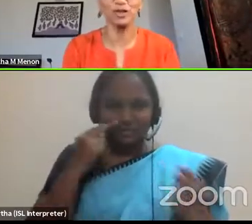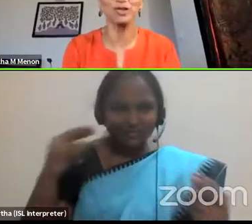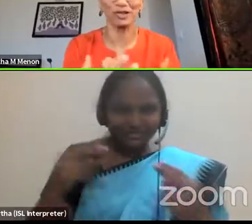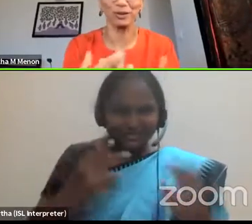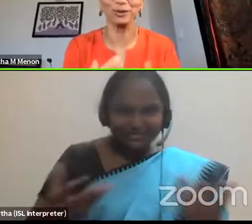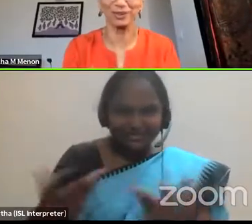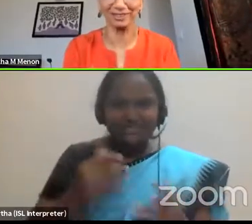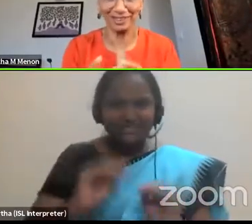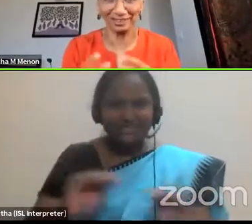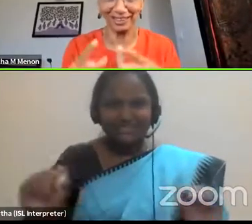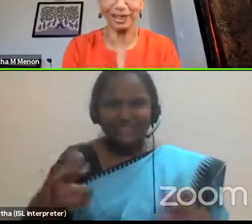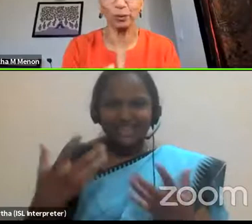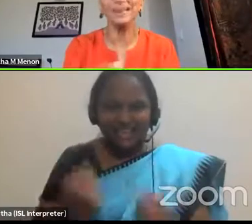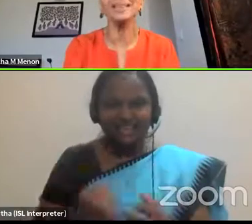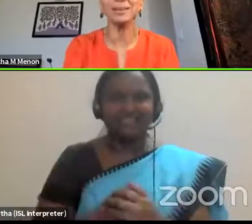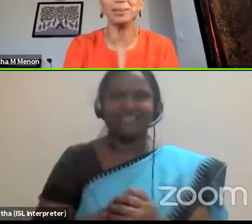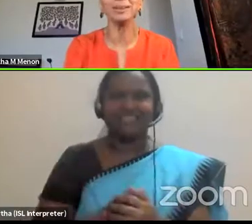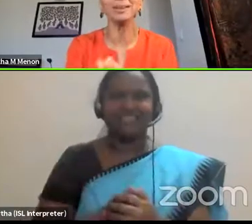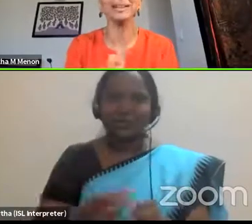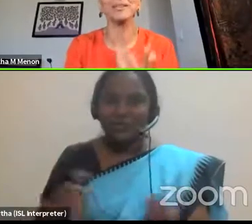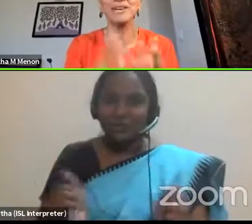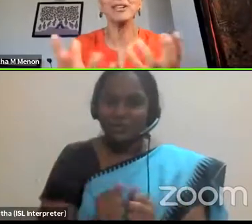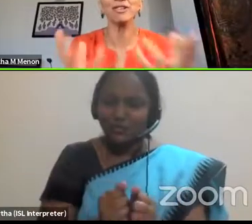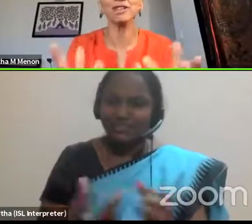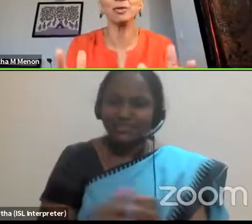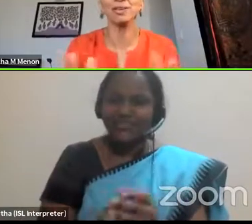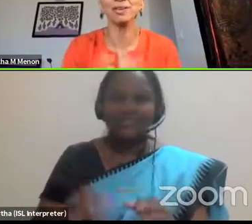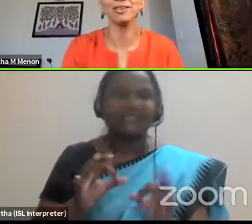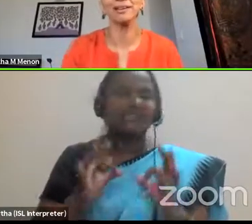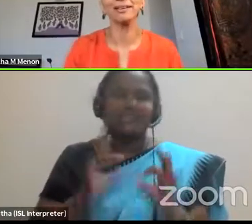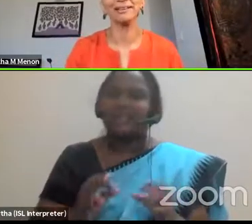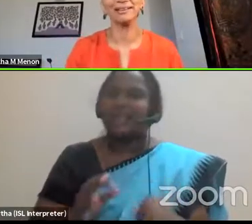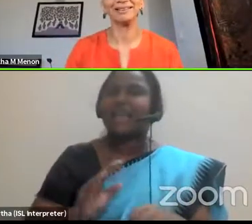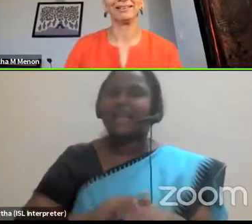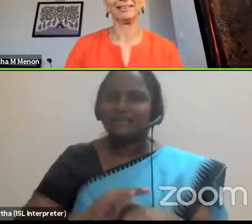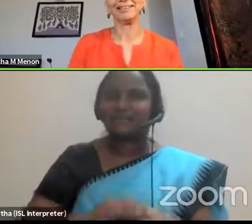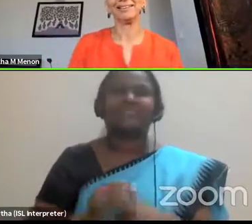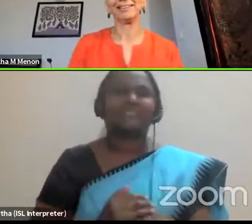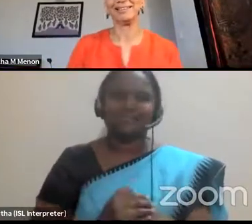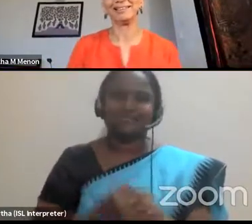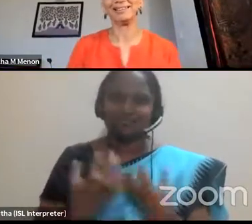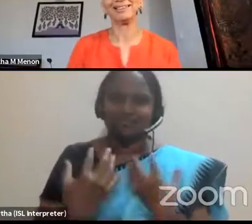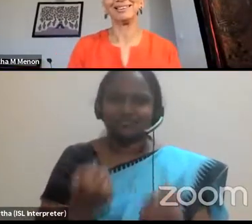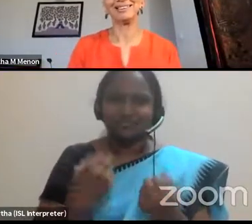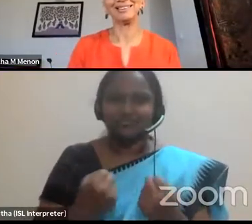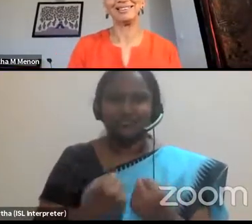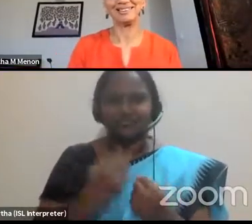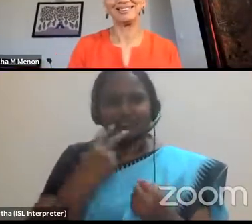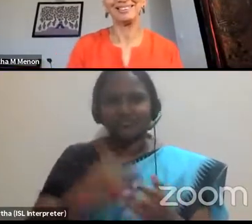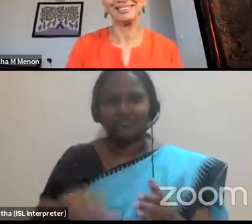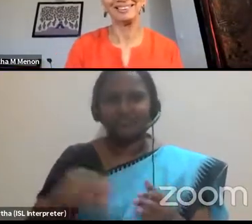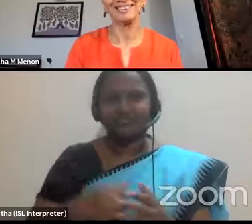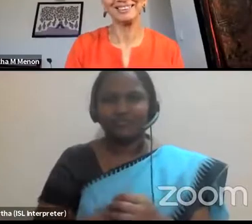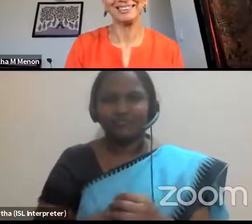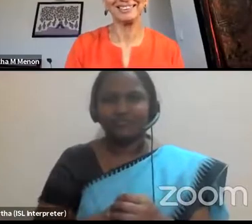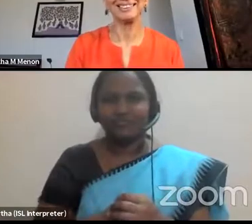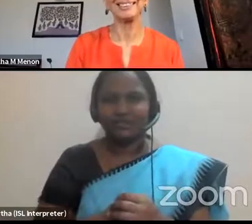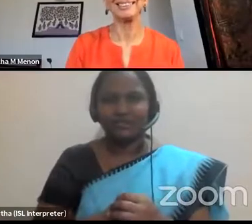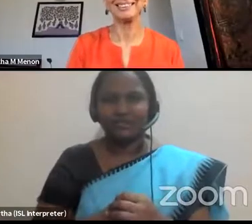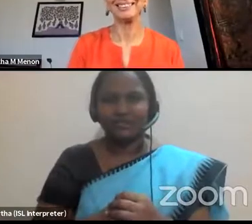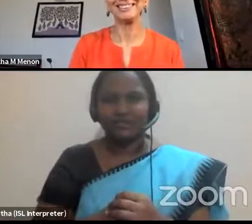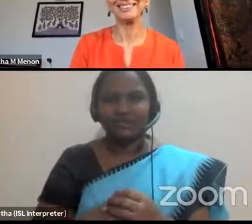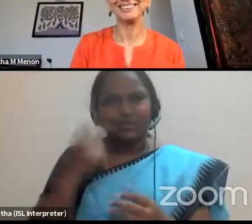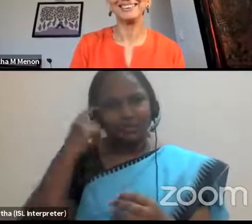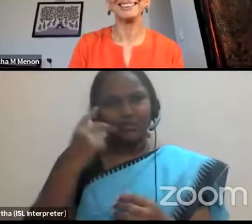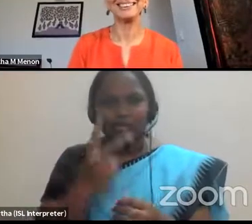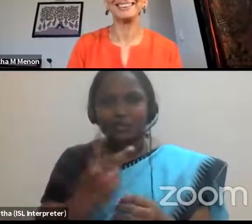you can see the children, they're there with him. And it's a very real experience then. Got it. So, and we look forward to Abhishek, the version 2 of